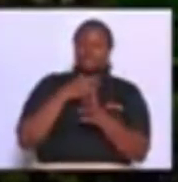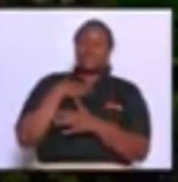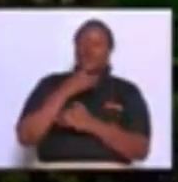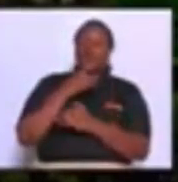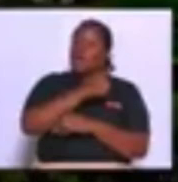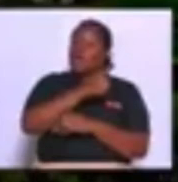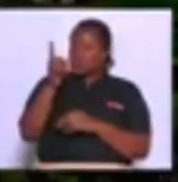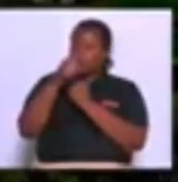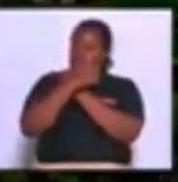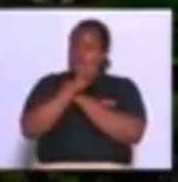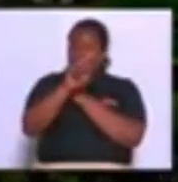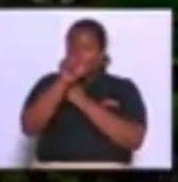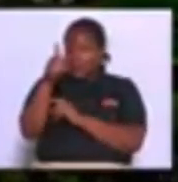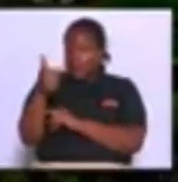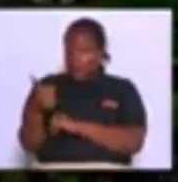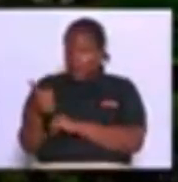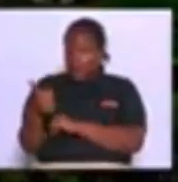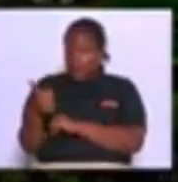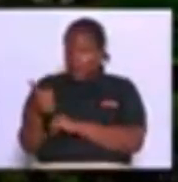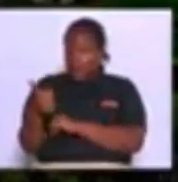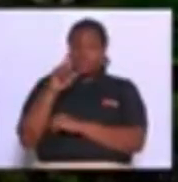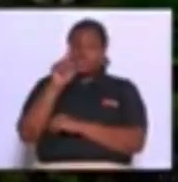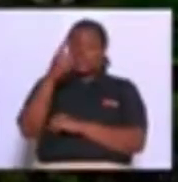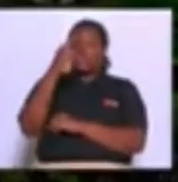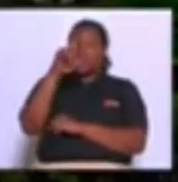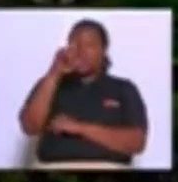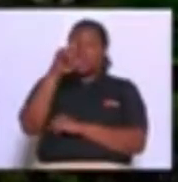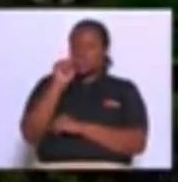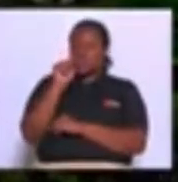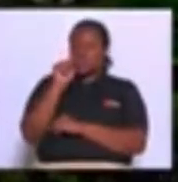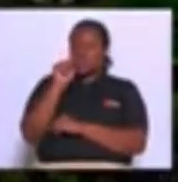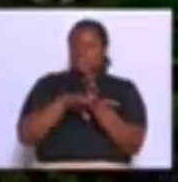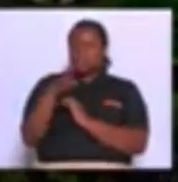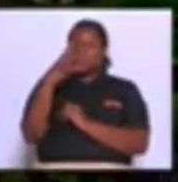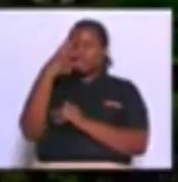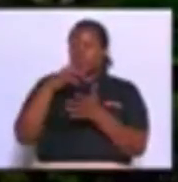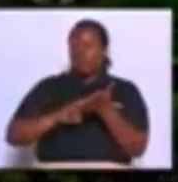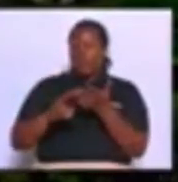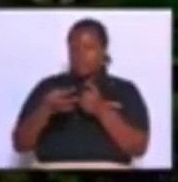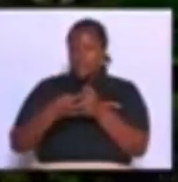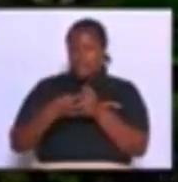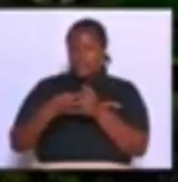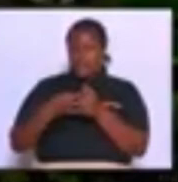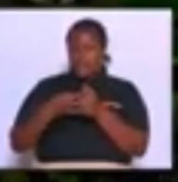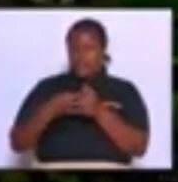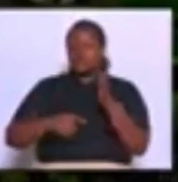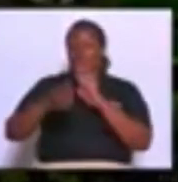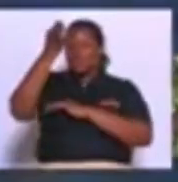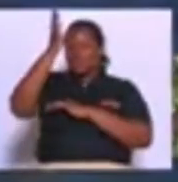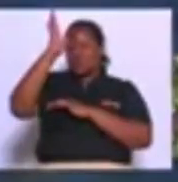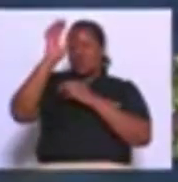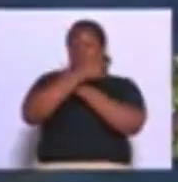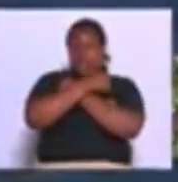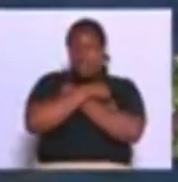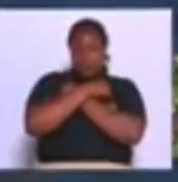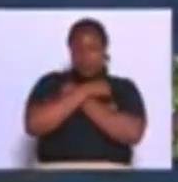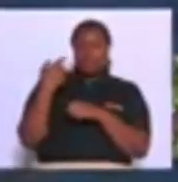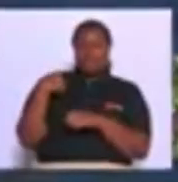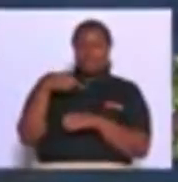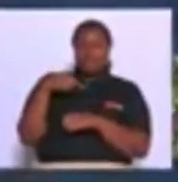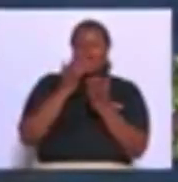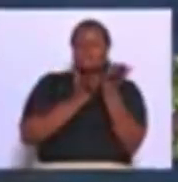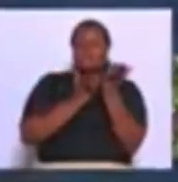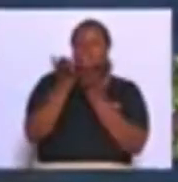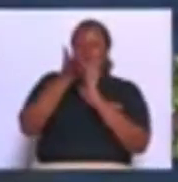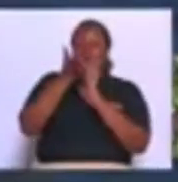to love one another. You see, 1 John 4:8 says, God is love. My friends, we don't serve a